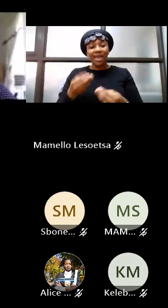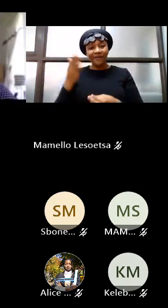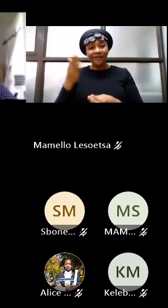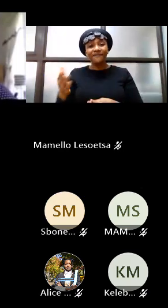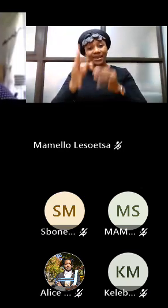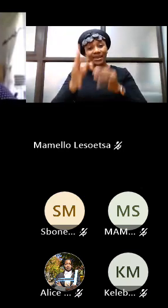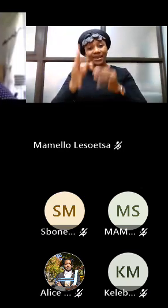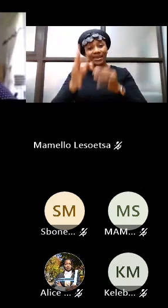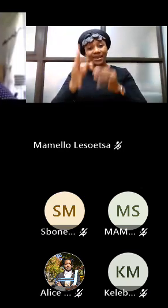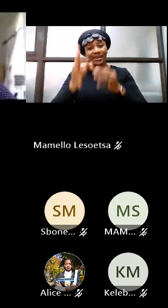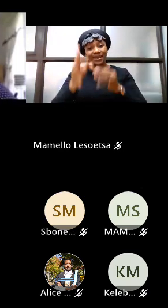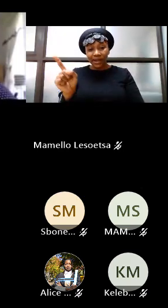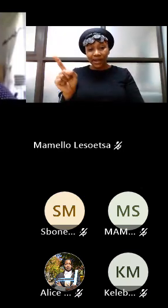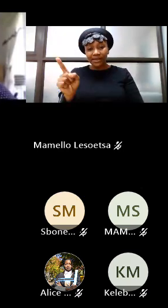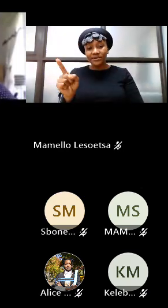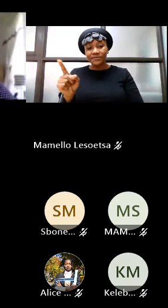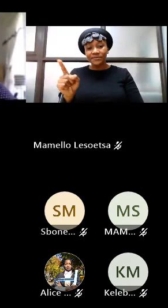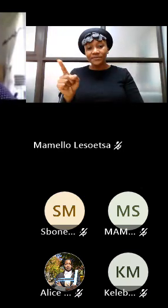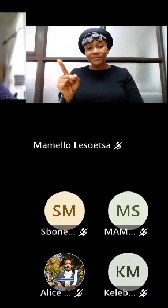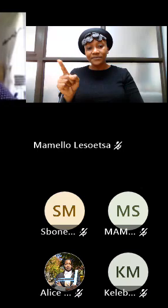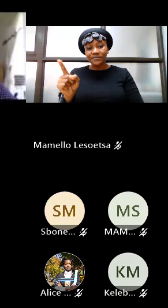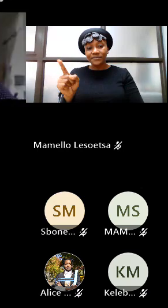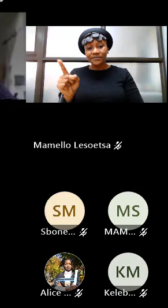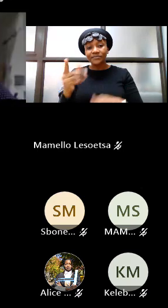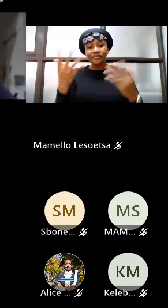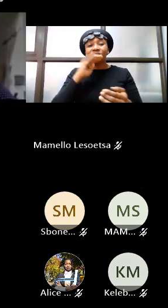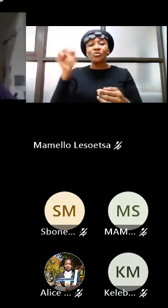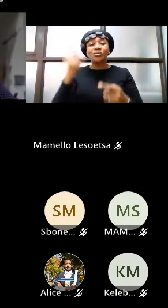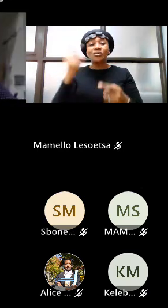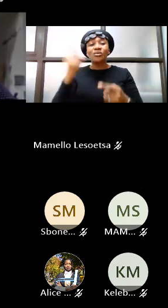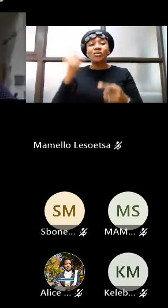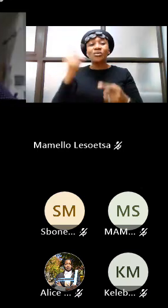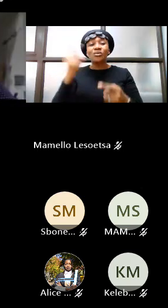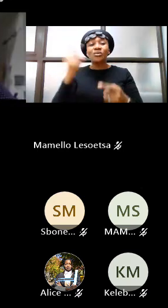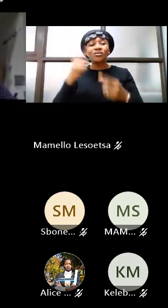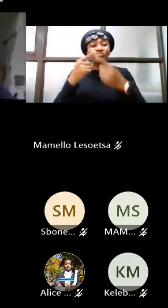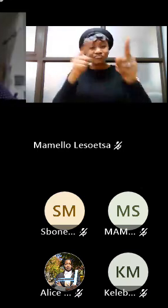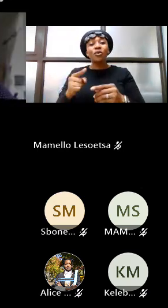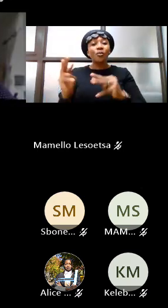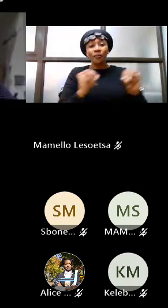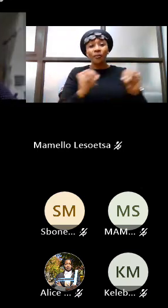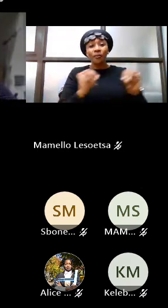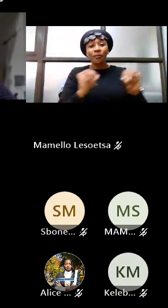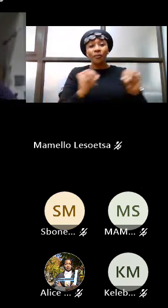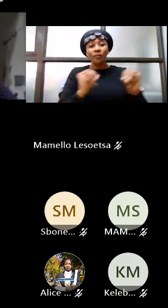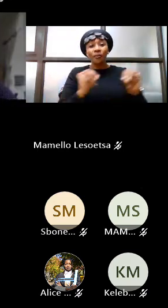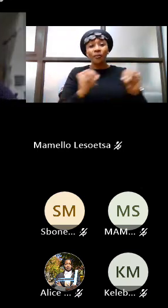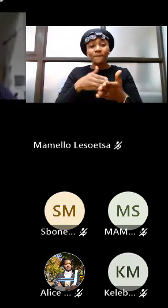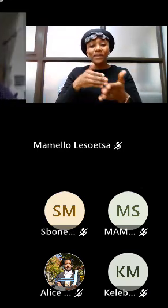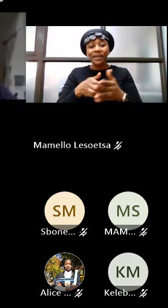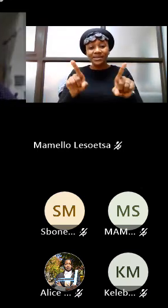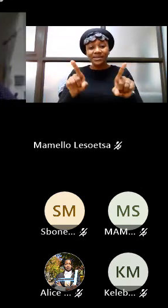the angle of mobility impairments and barriers to learning experienced by learners with physical impairments, and also having a